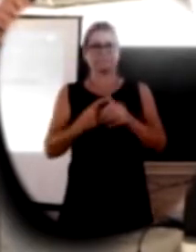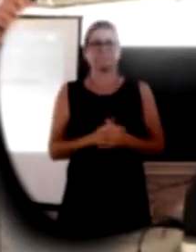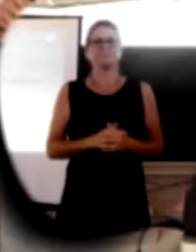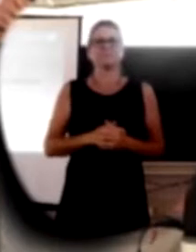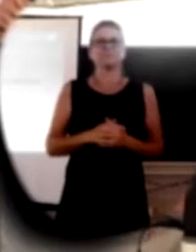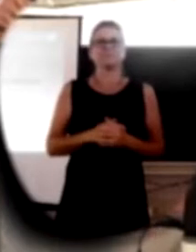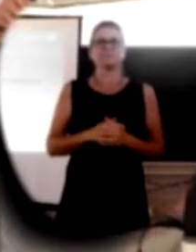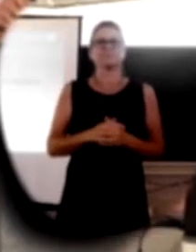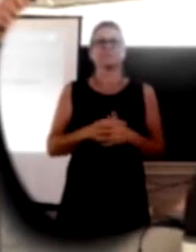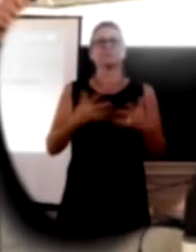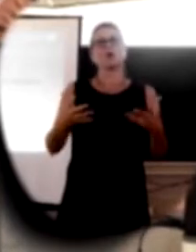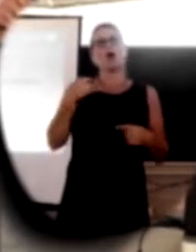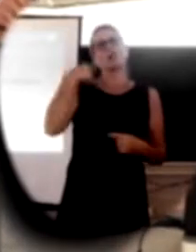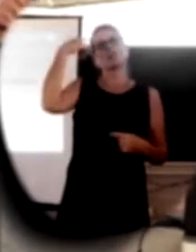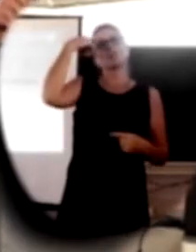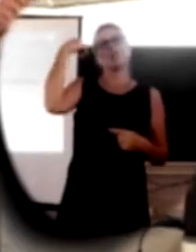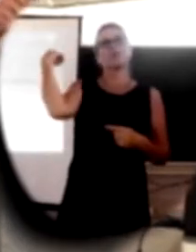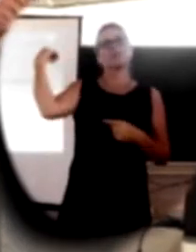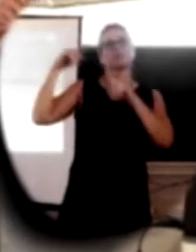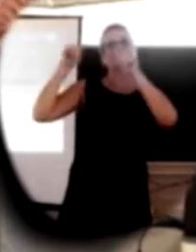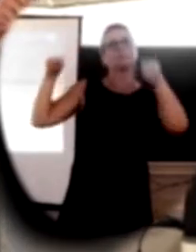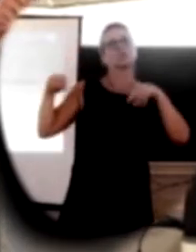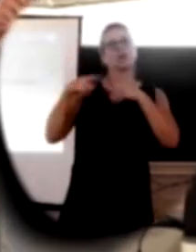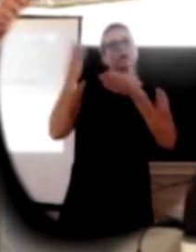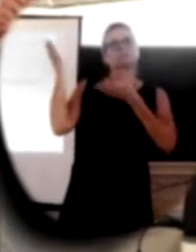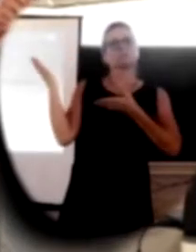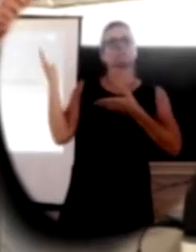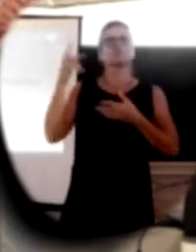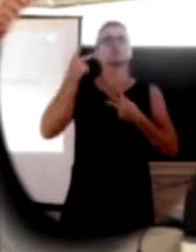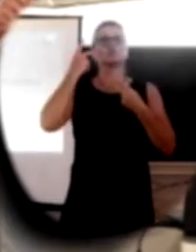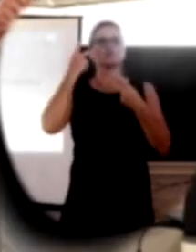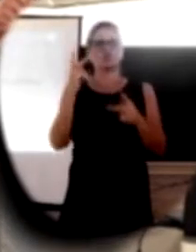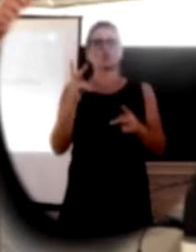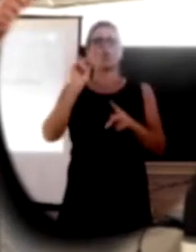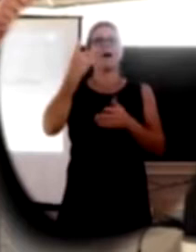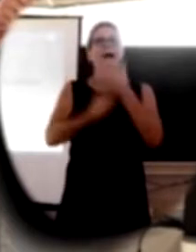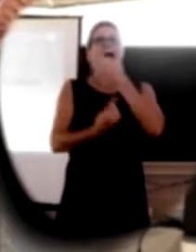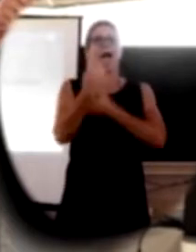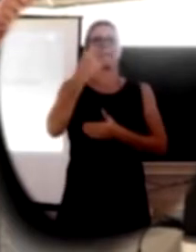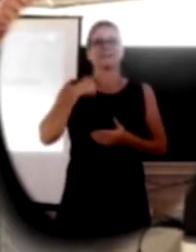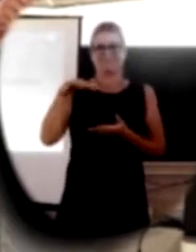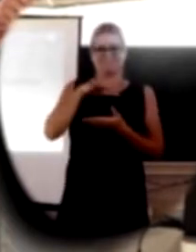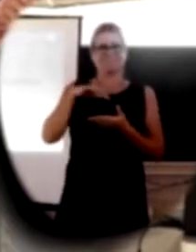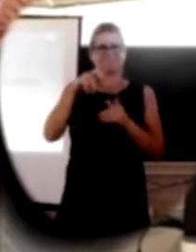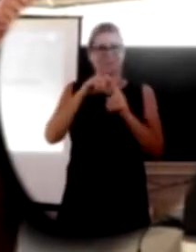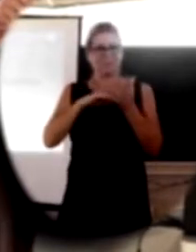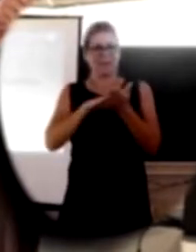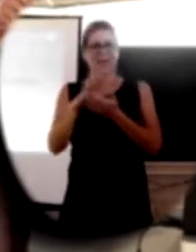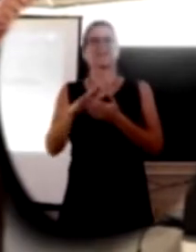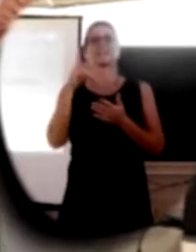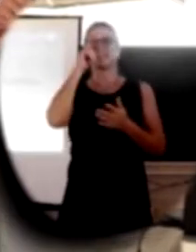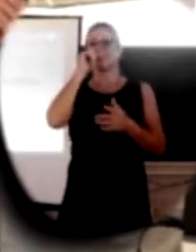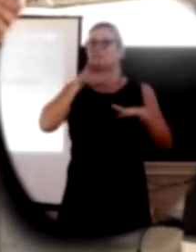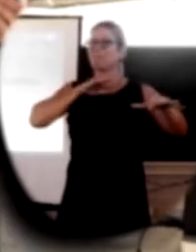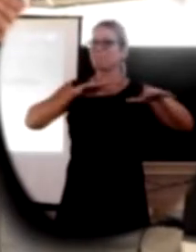So I thought this picture is quite reflective sometimes of what happens in our clinics and how busy it is.